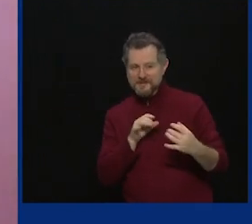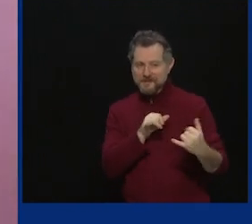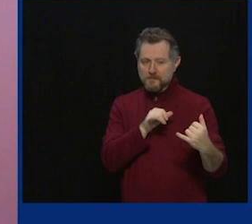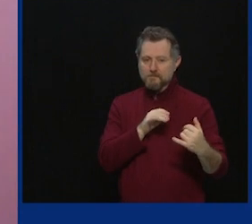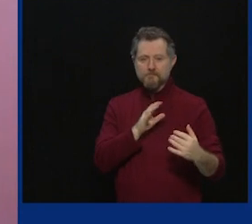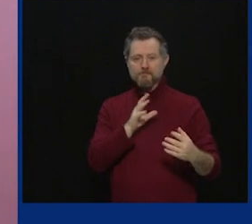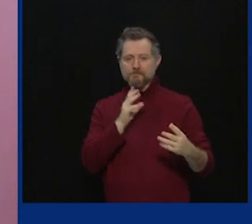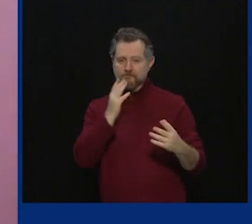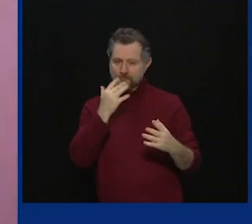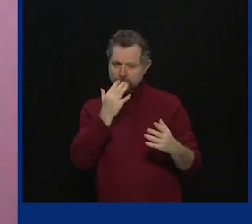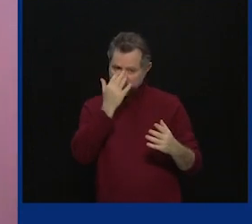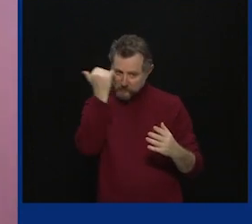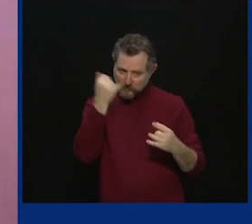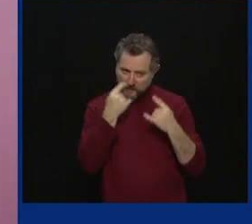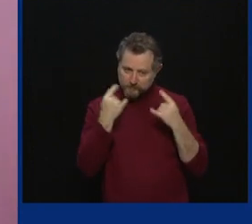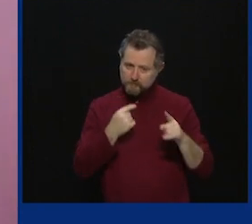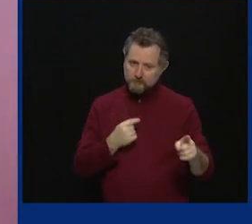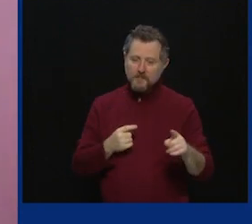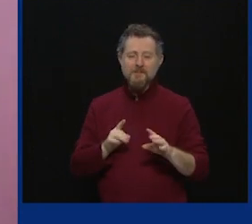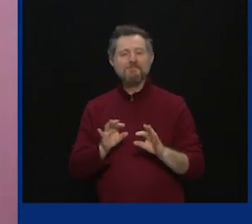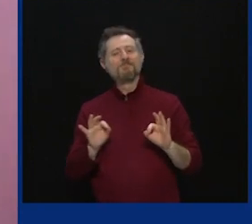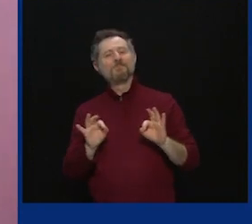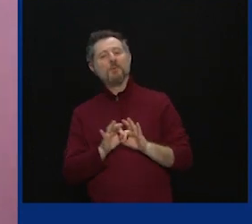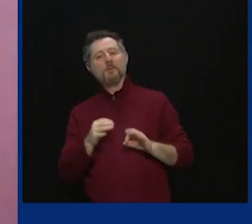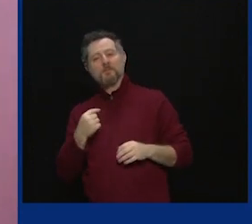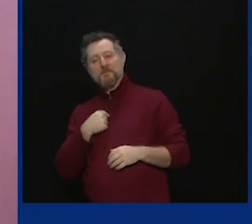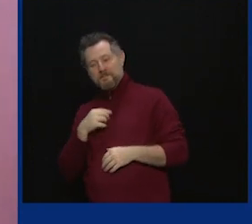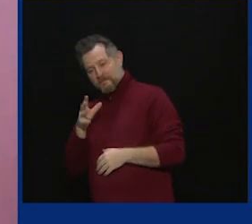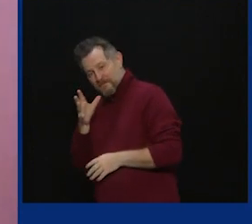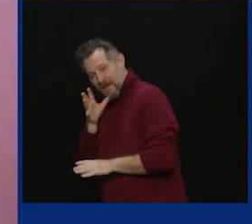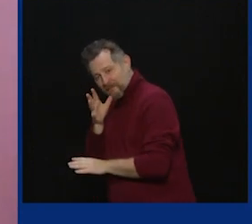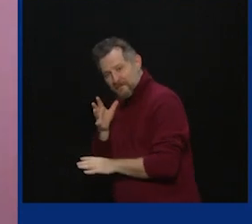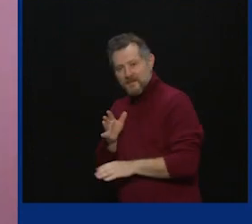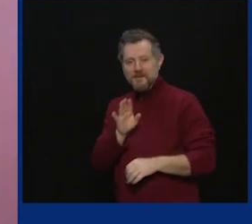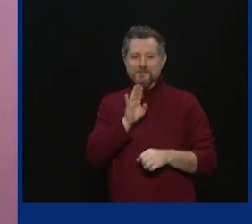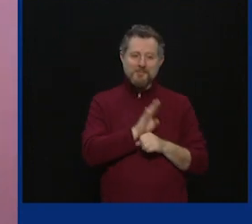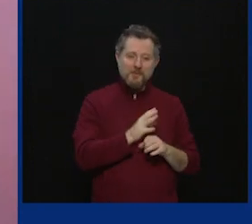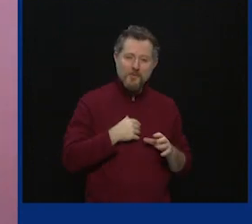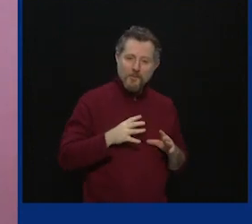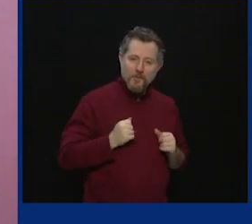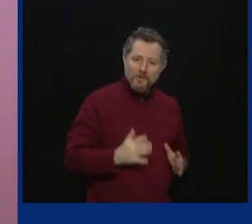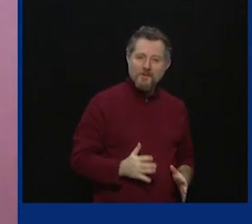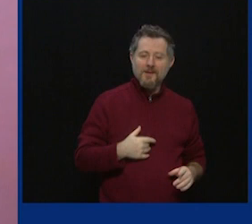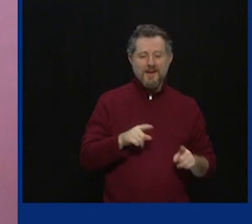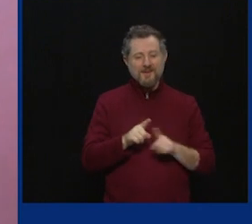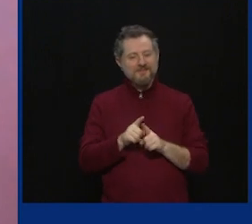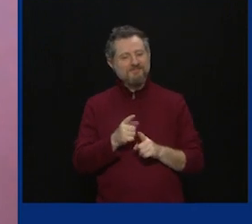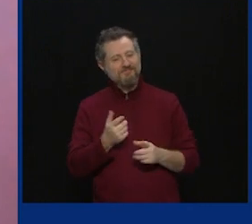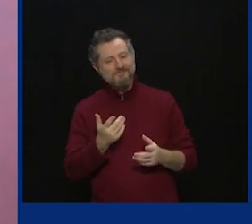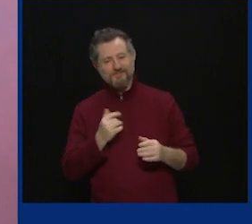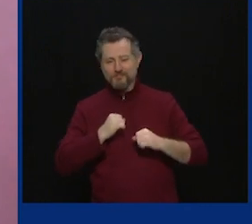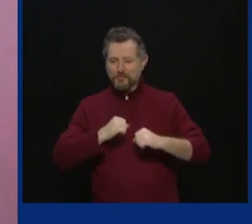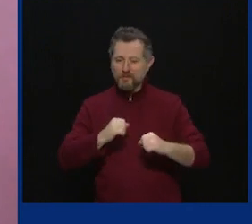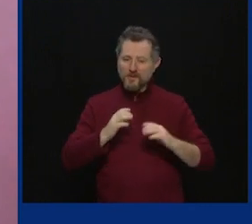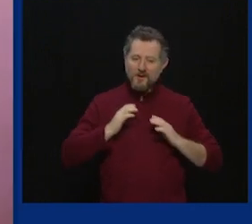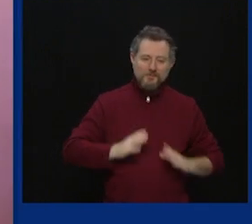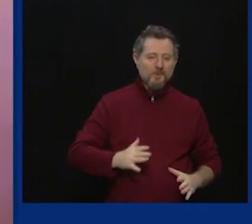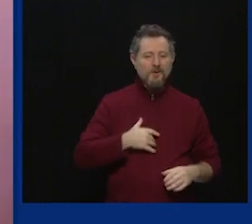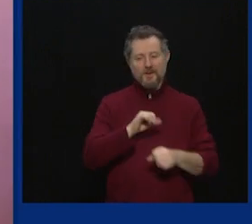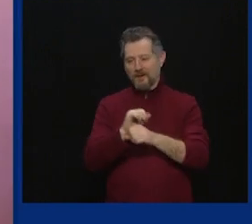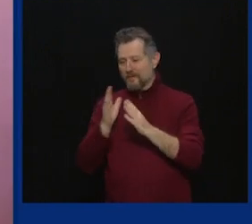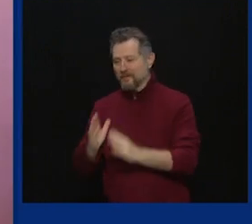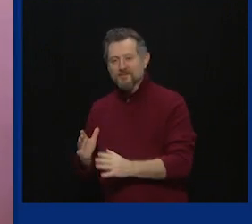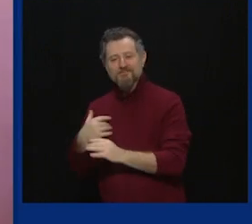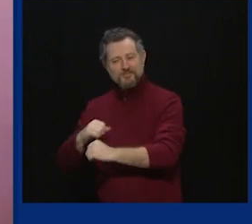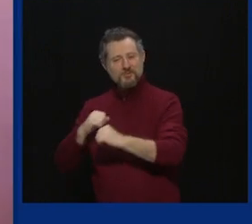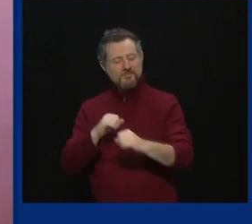it's important as a mom, it's as important as a business owner for my employees to be safe and protected, and for my customers as well. Tracy,